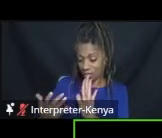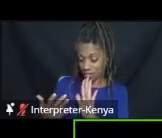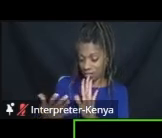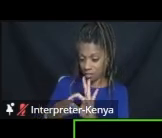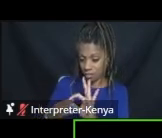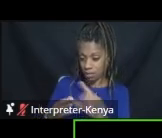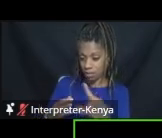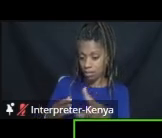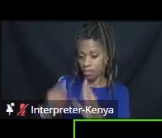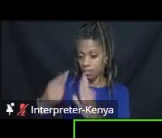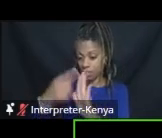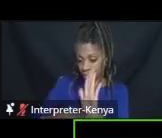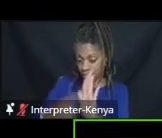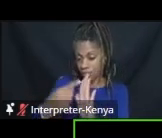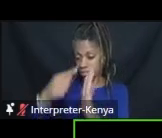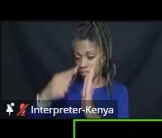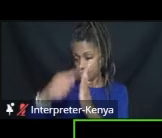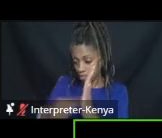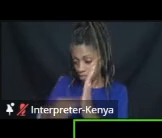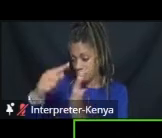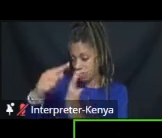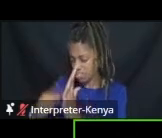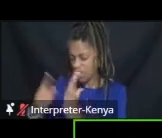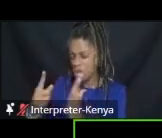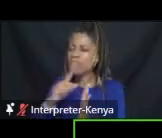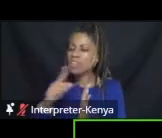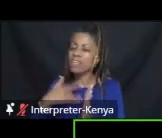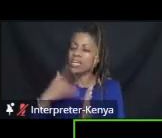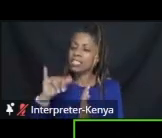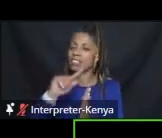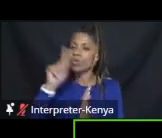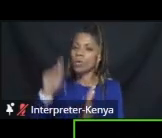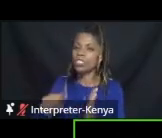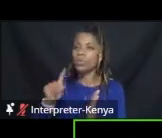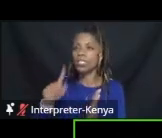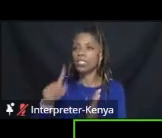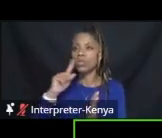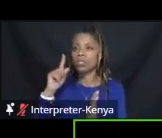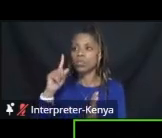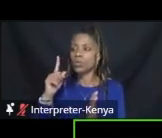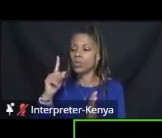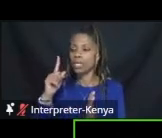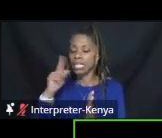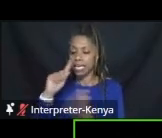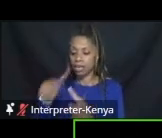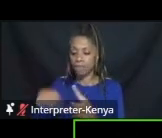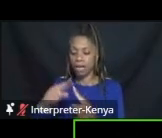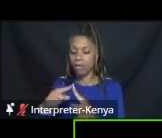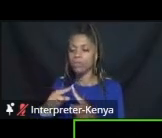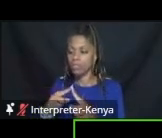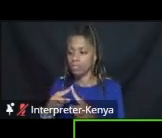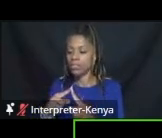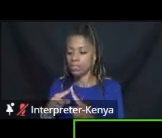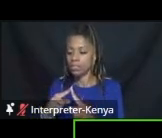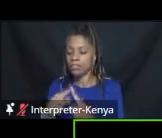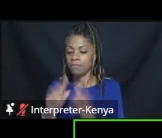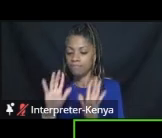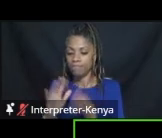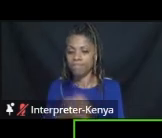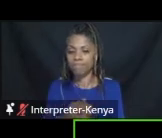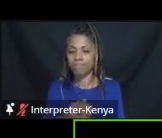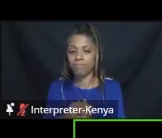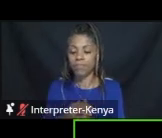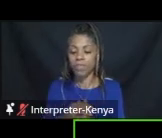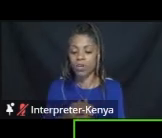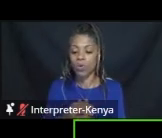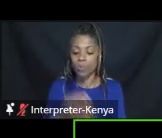that feeling? We think this is a kind of big question for you to consider in the family group. When we go into these